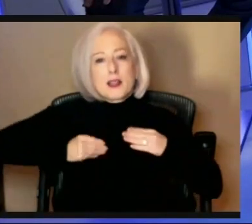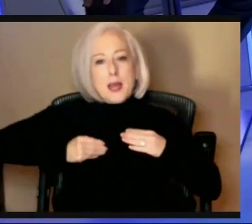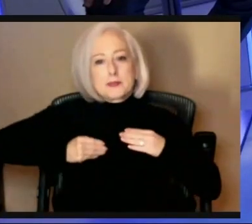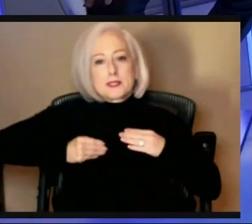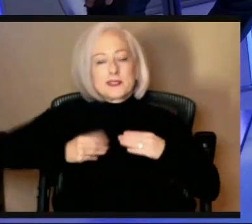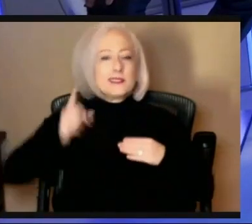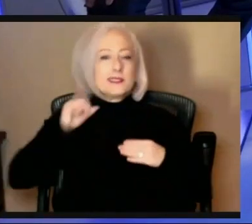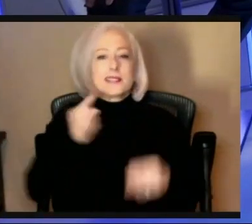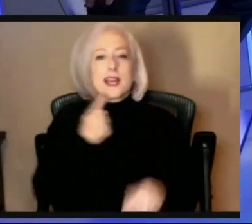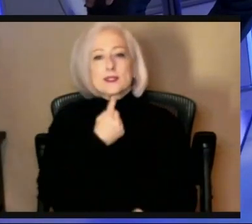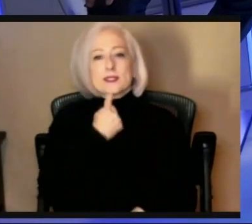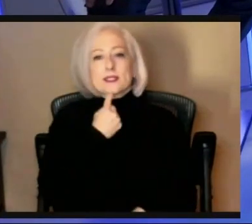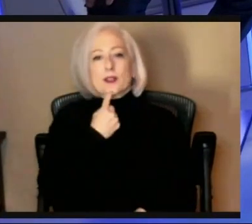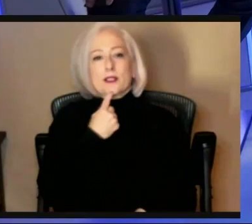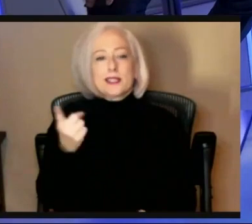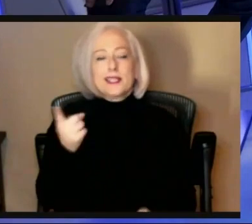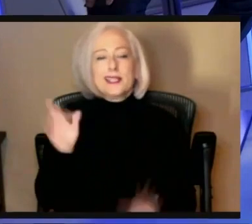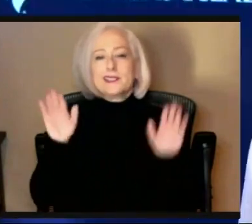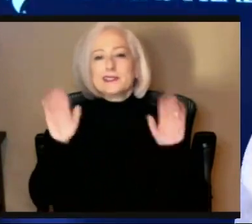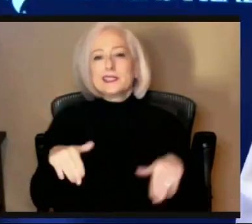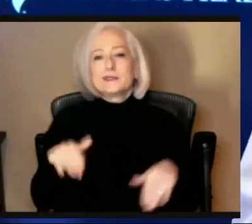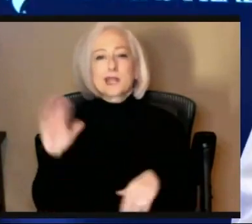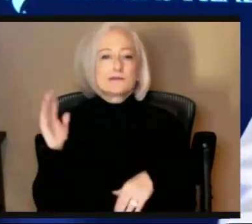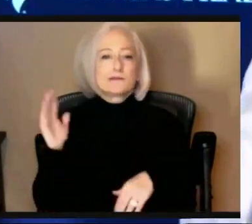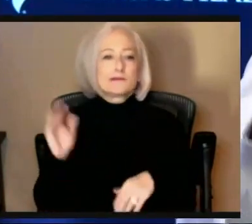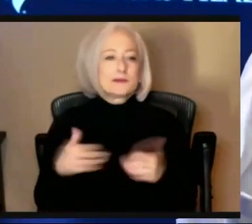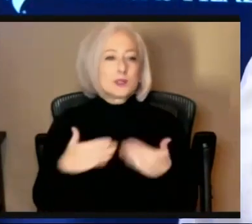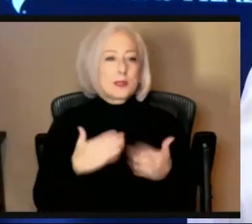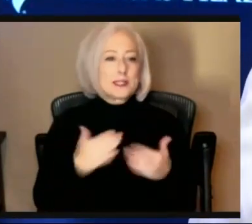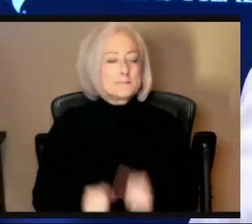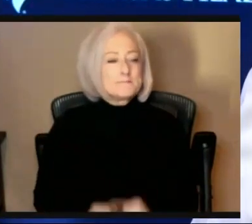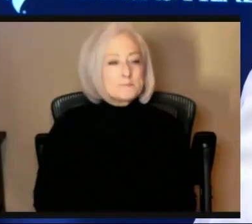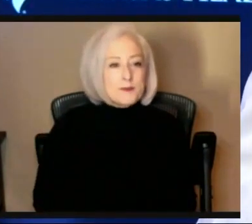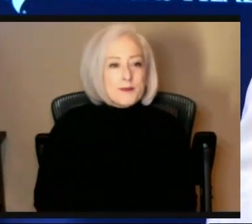to be taking it in stride. Tell us what happened. So some people will